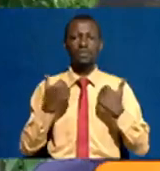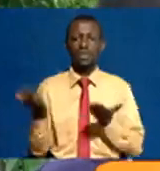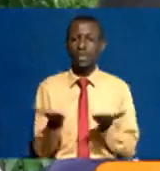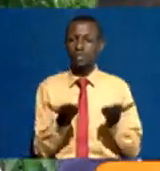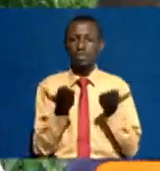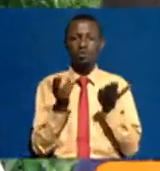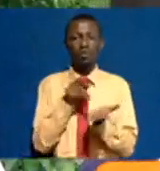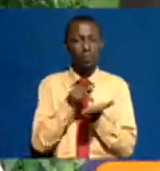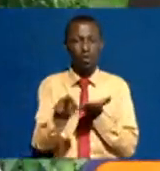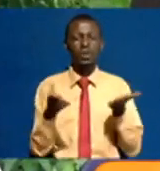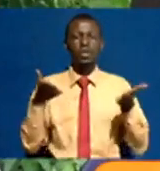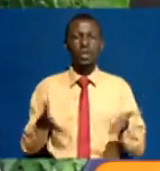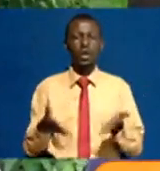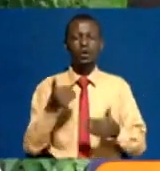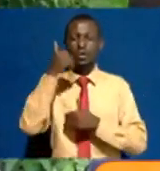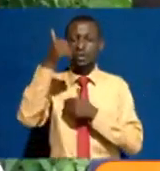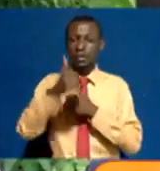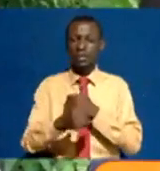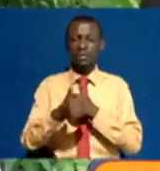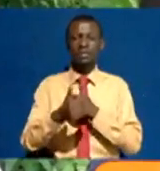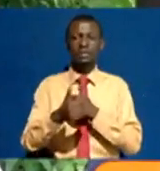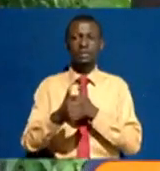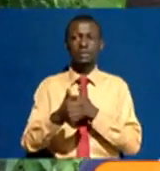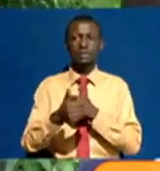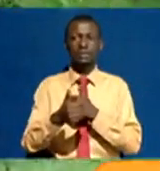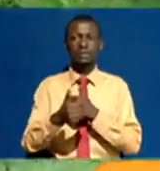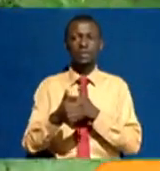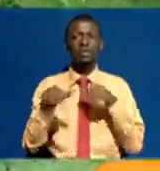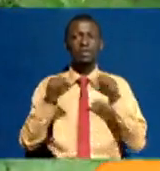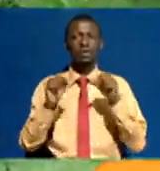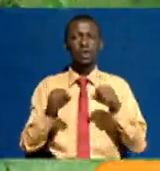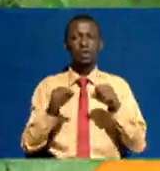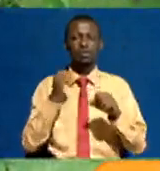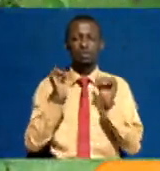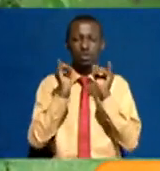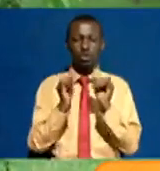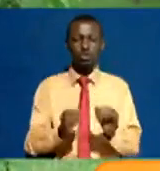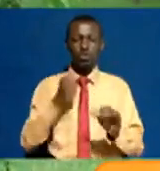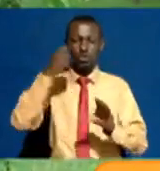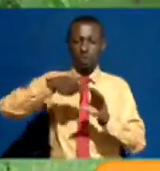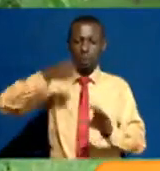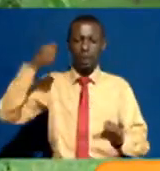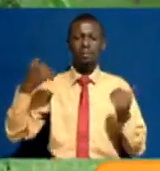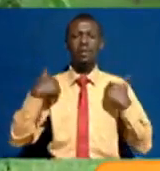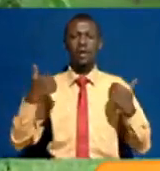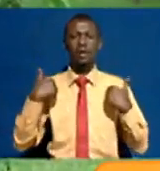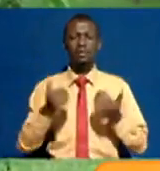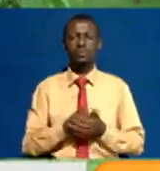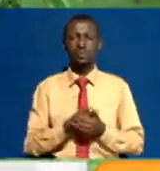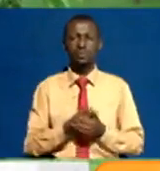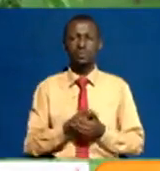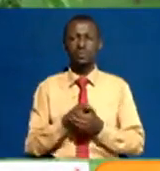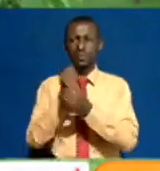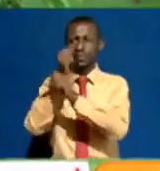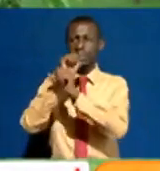And if possible, come next season, we should be having a new pump in place. There were some allocations that were given by the